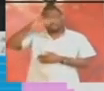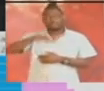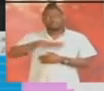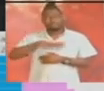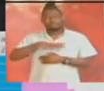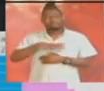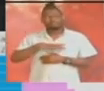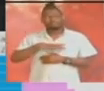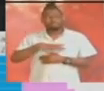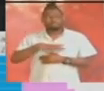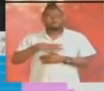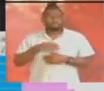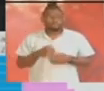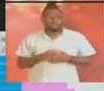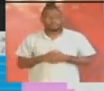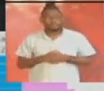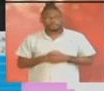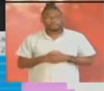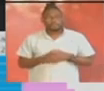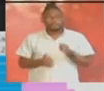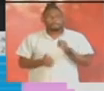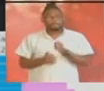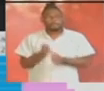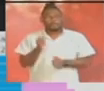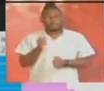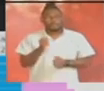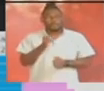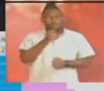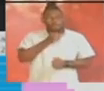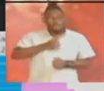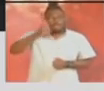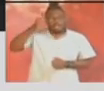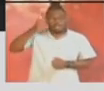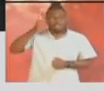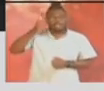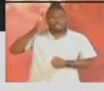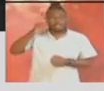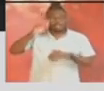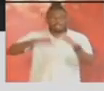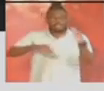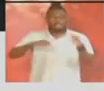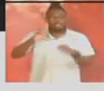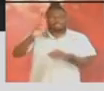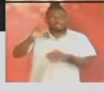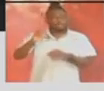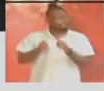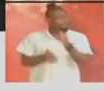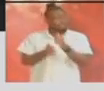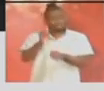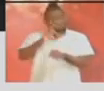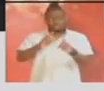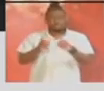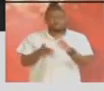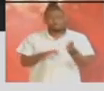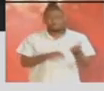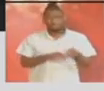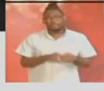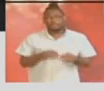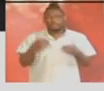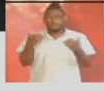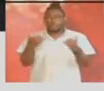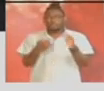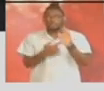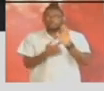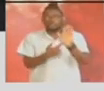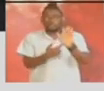almost 70% of them being in that 60 and over age group. Next slide, please. Now, the geographic progression we're looking at is from